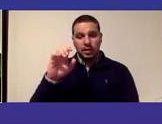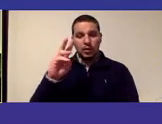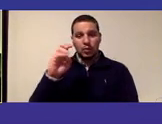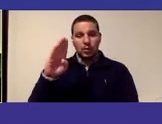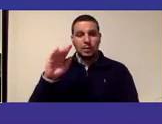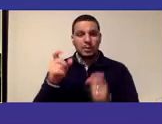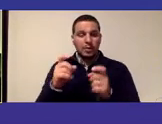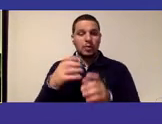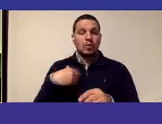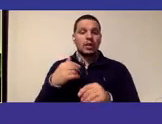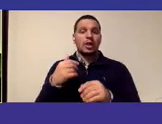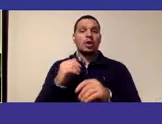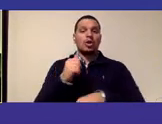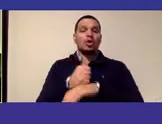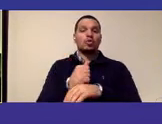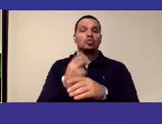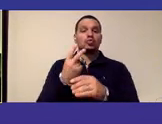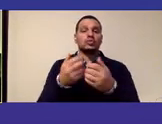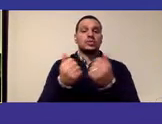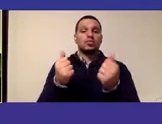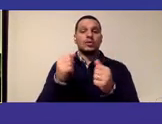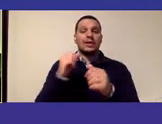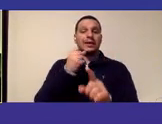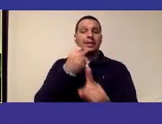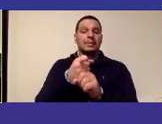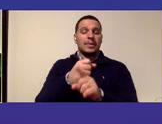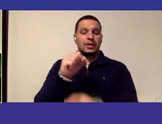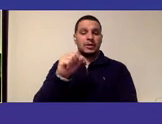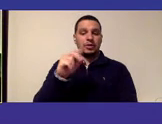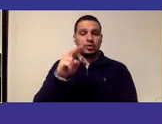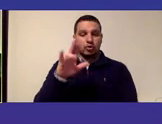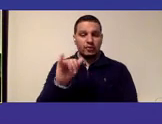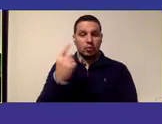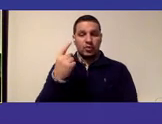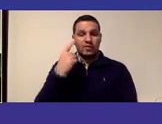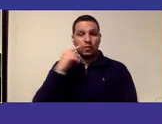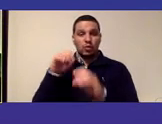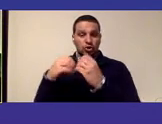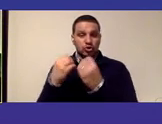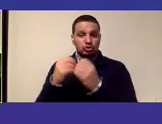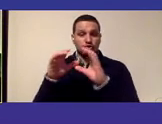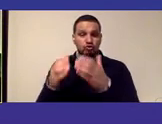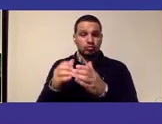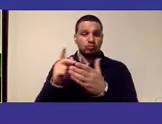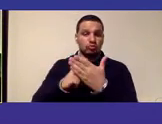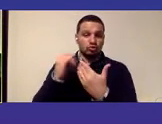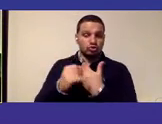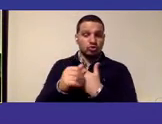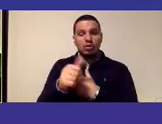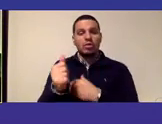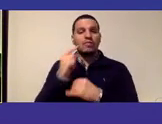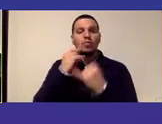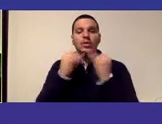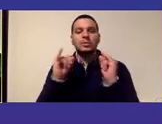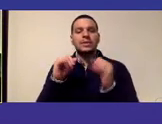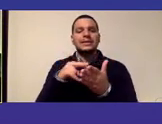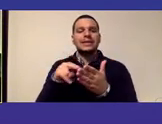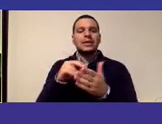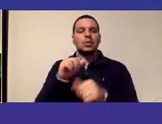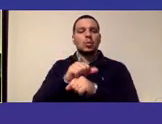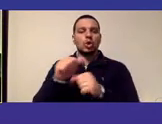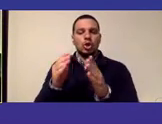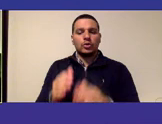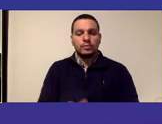separate coronavirus dance impact surveys, one for organizations, groups, and projects, and another for independent dance workers.